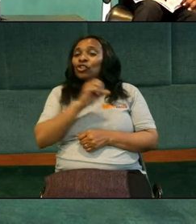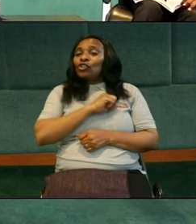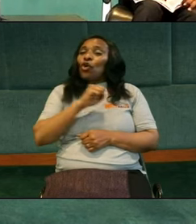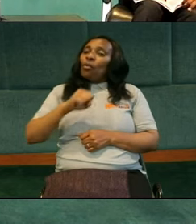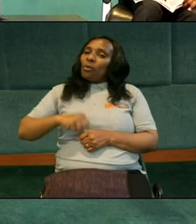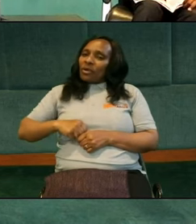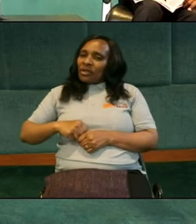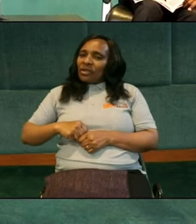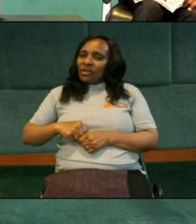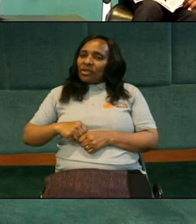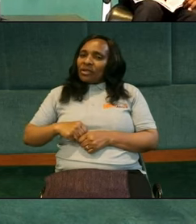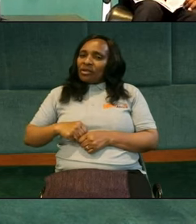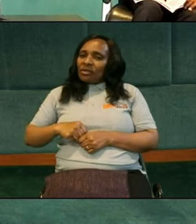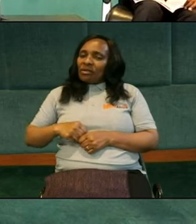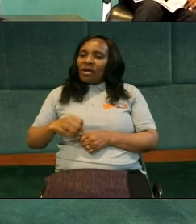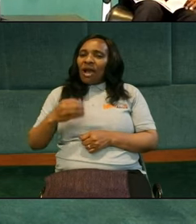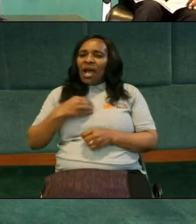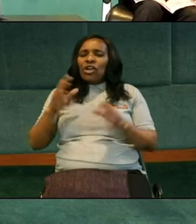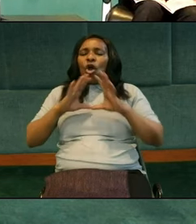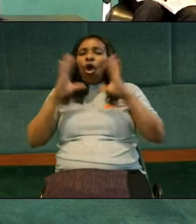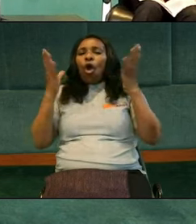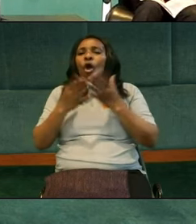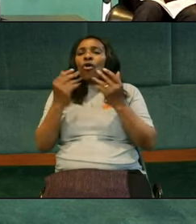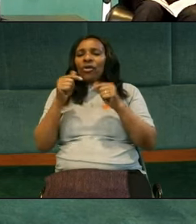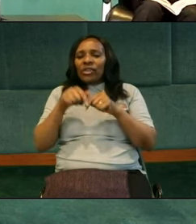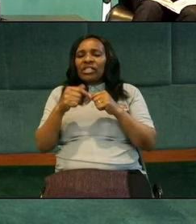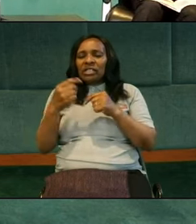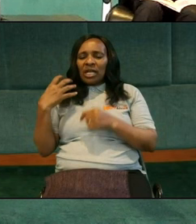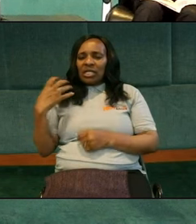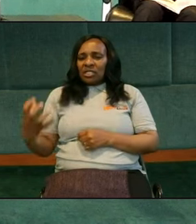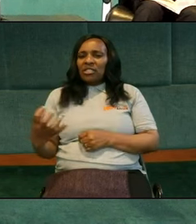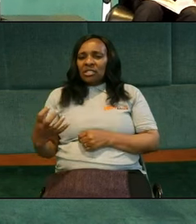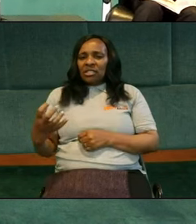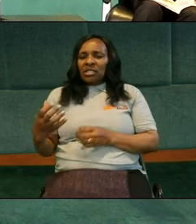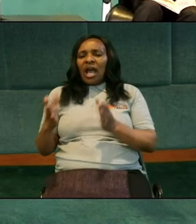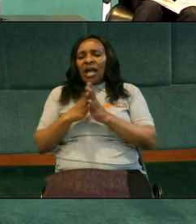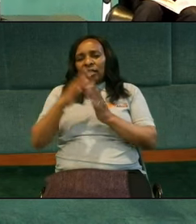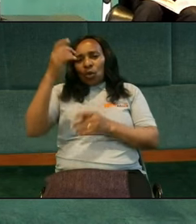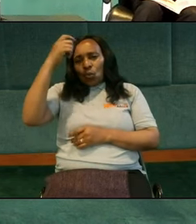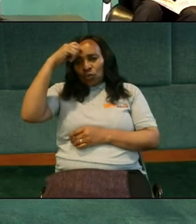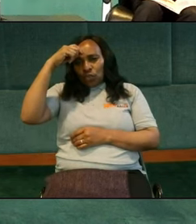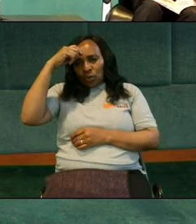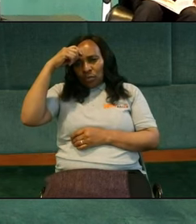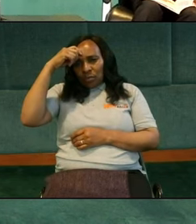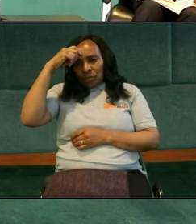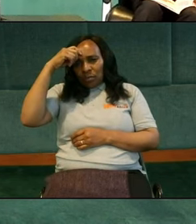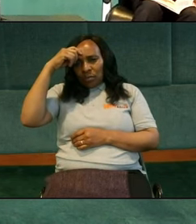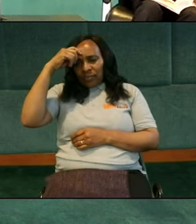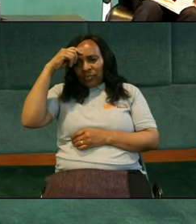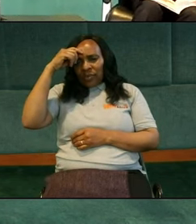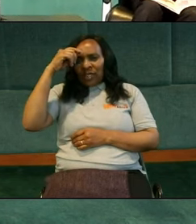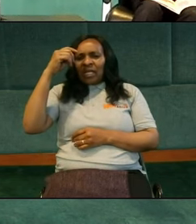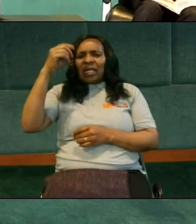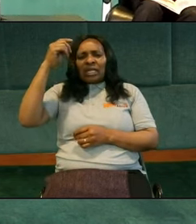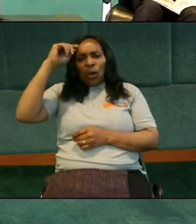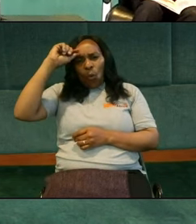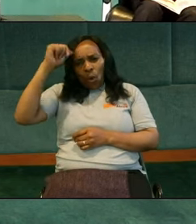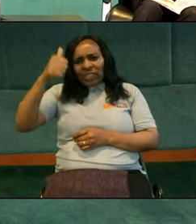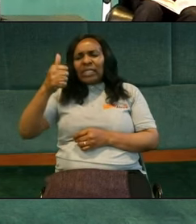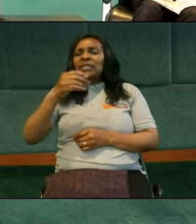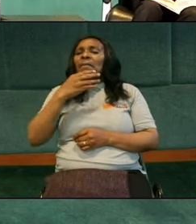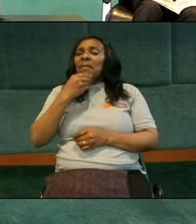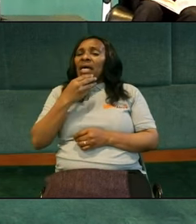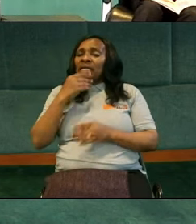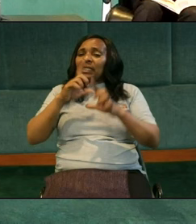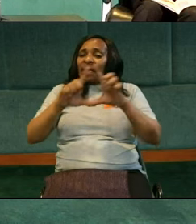Solomon had all this wealth and all the wisdom. He's the wisest man on earth